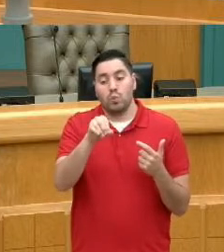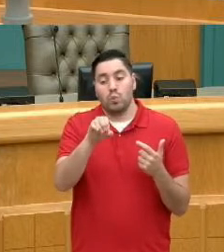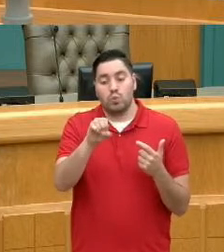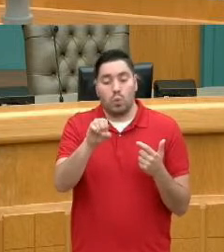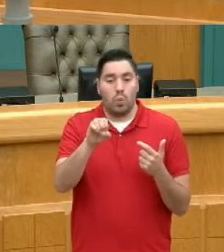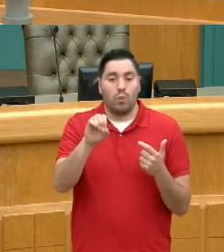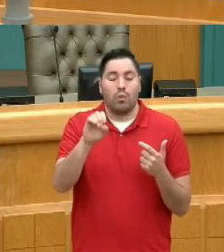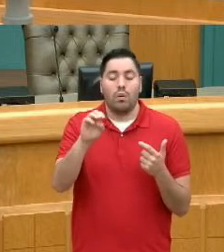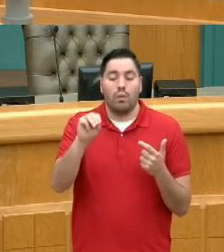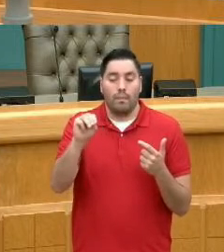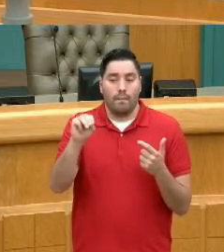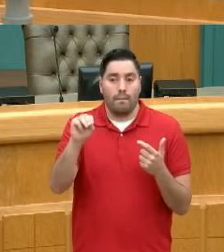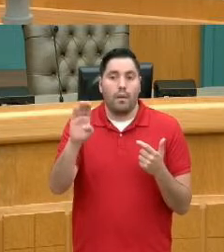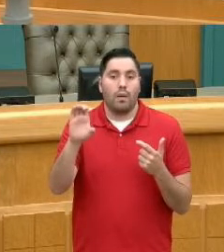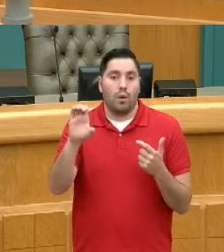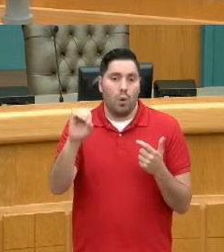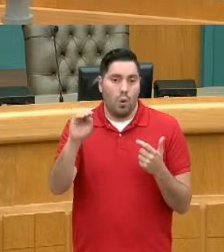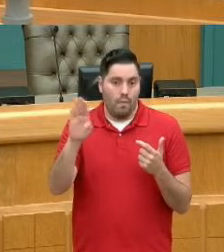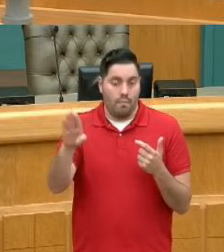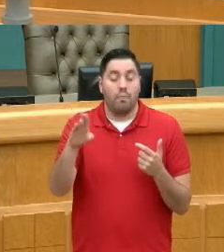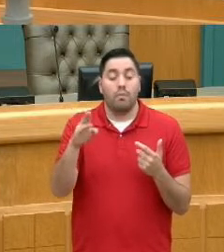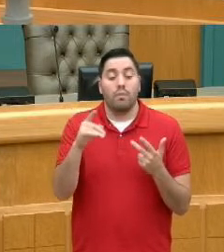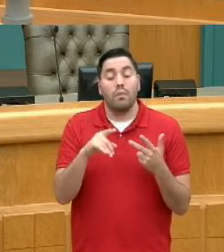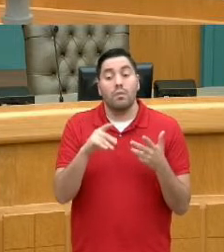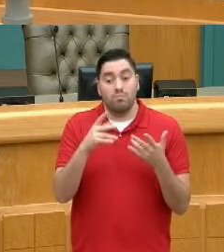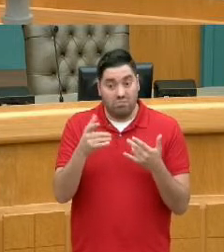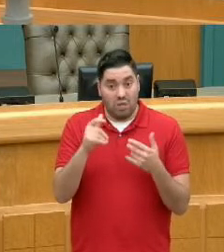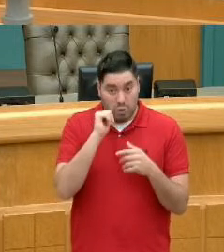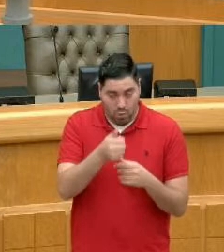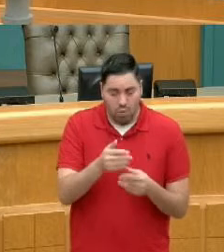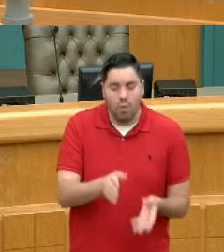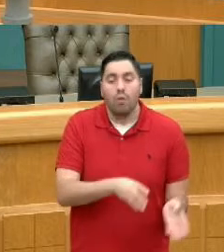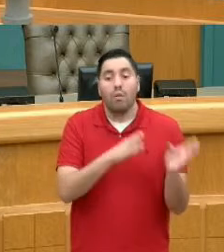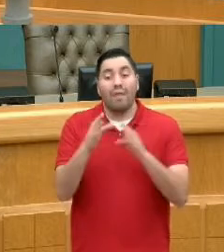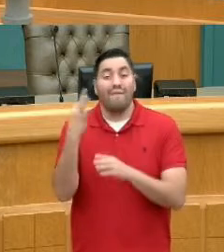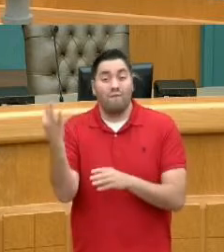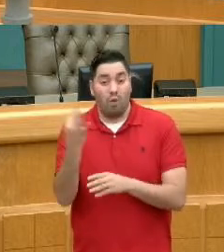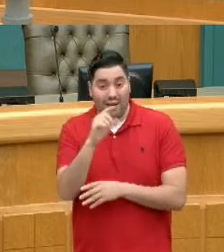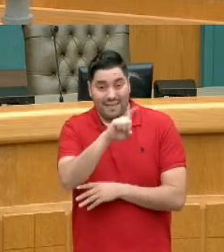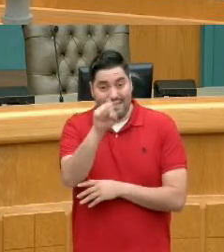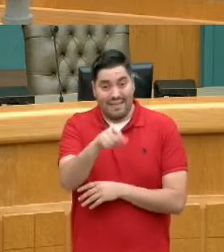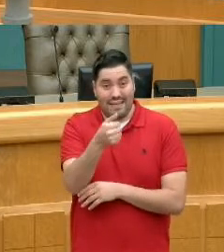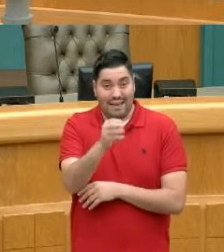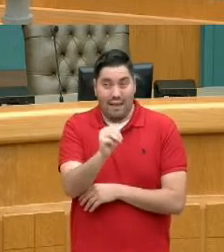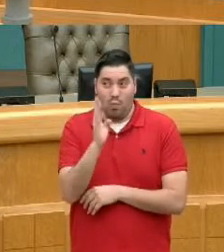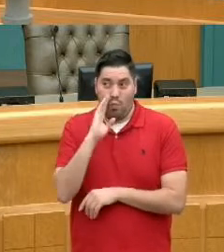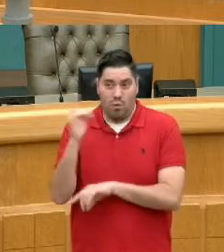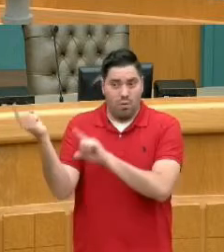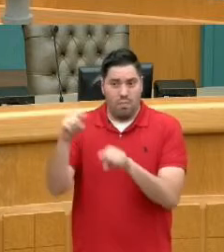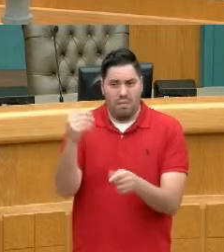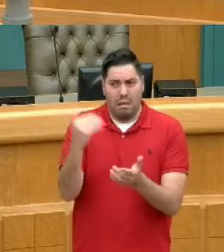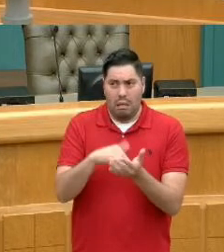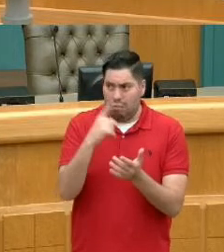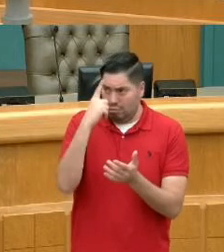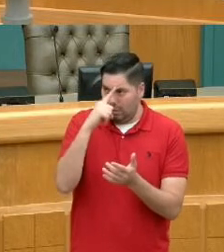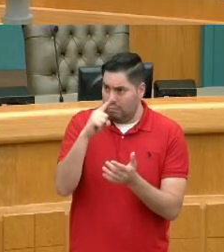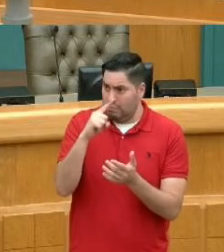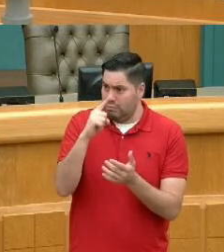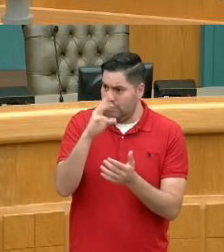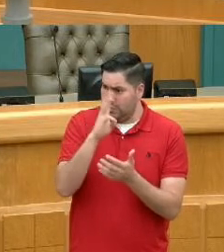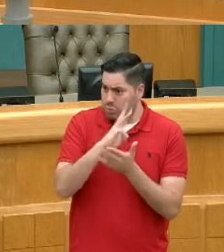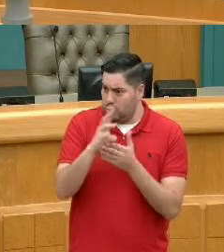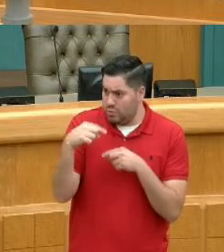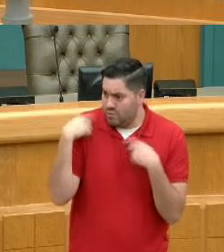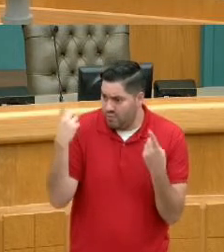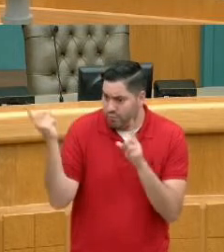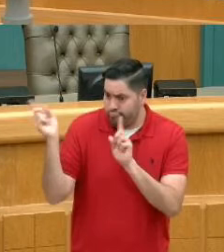tomorrow. And then on Friday, we're going to have Texas A&M back again. This will be their 6th or 7th week. Is it their 6th week, Steve, or